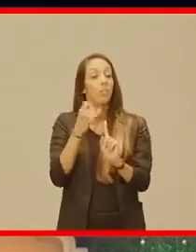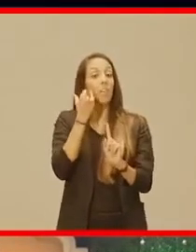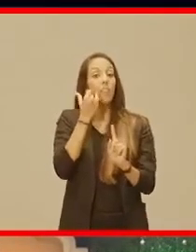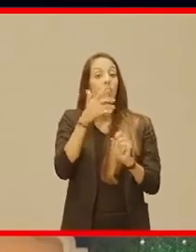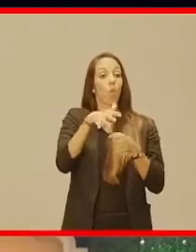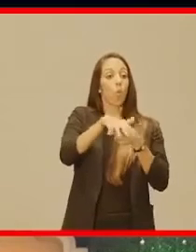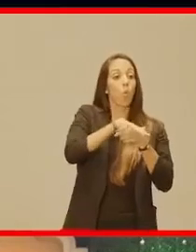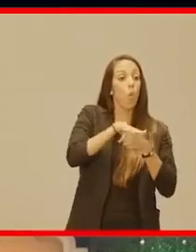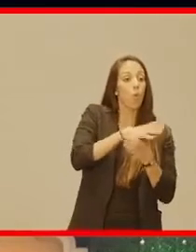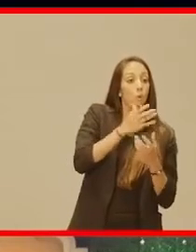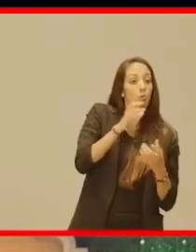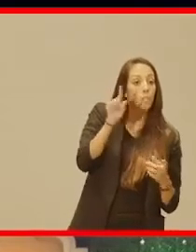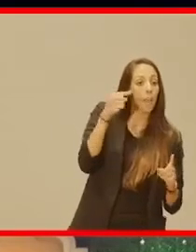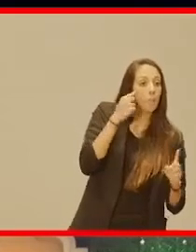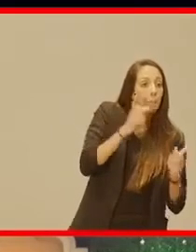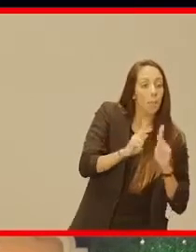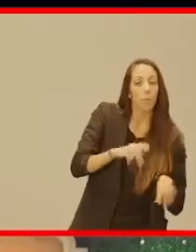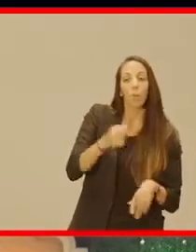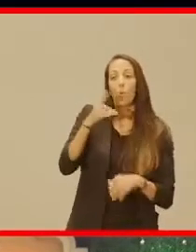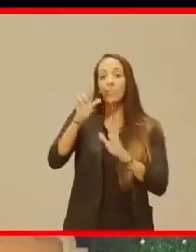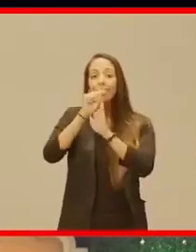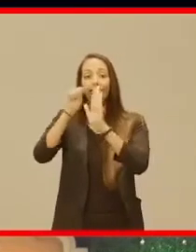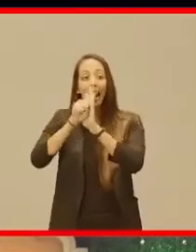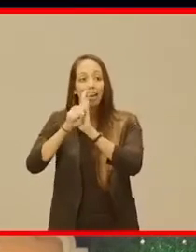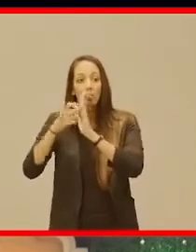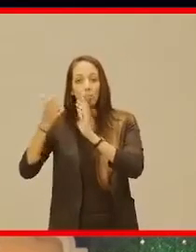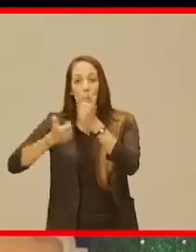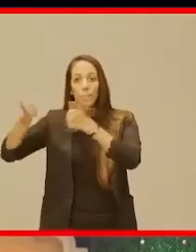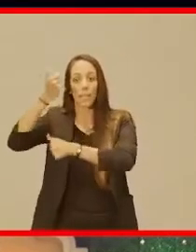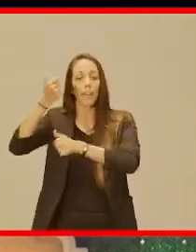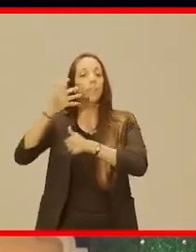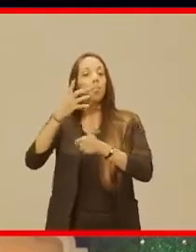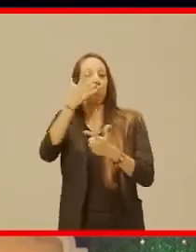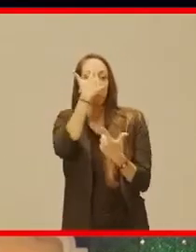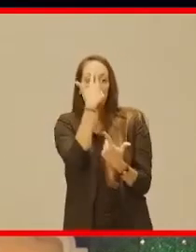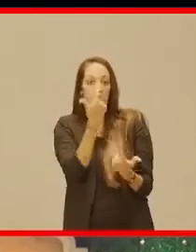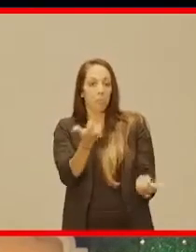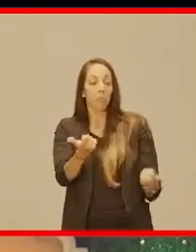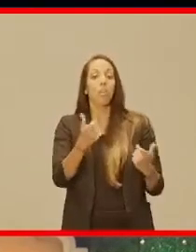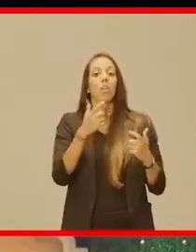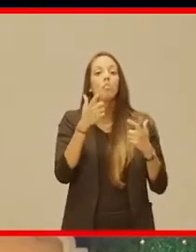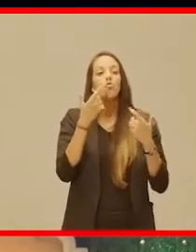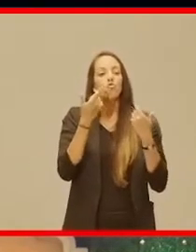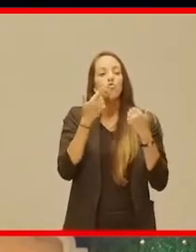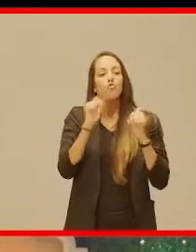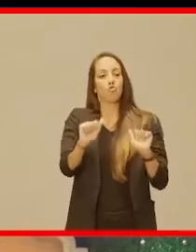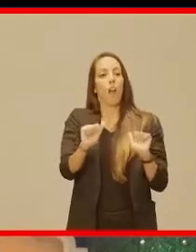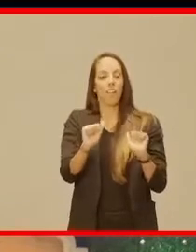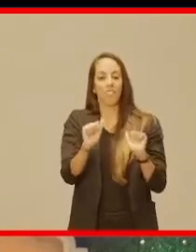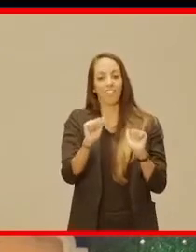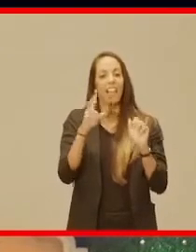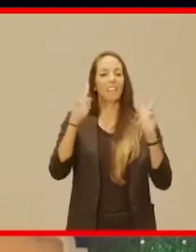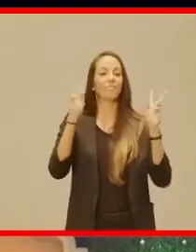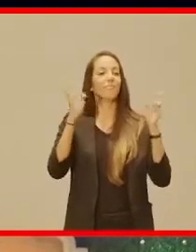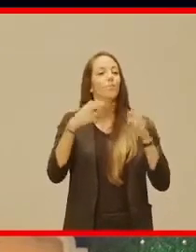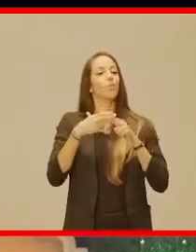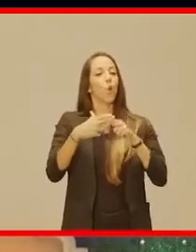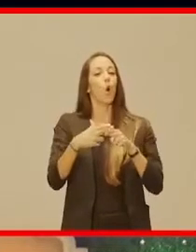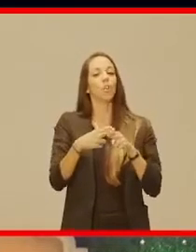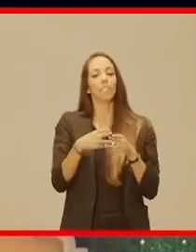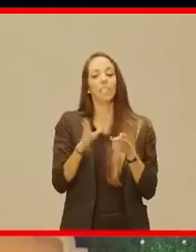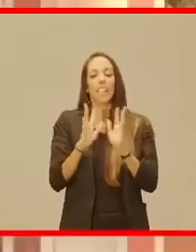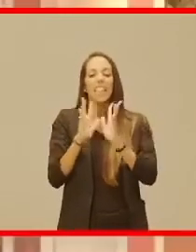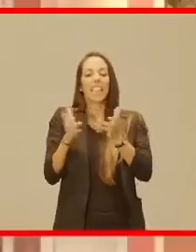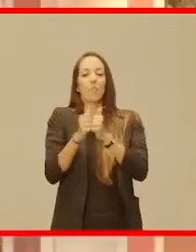people or your state representatives, leave behind. We call them a one-pager in the political world. And